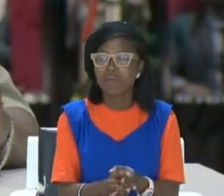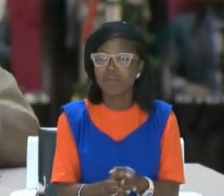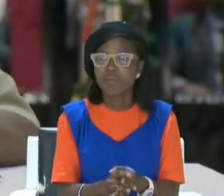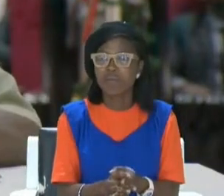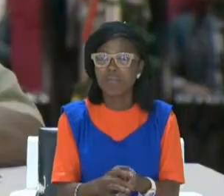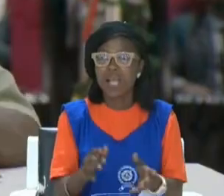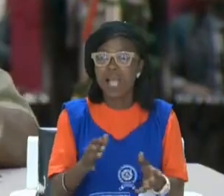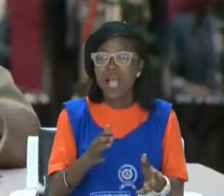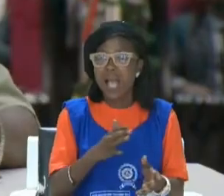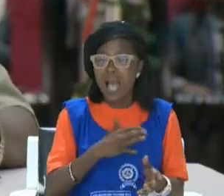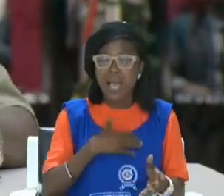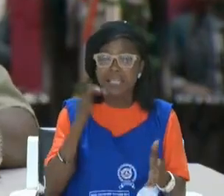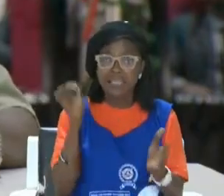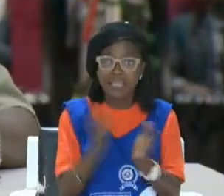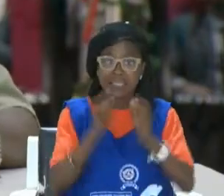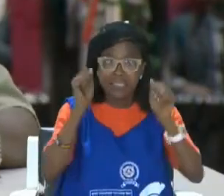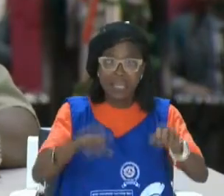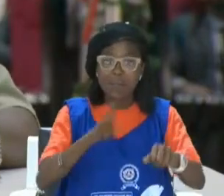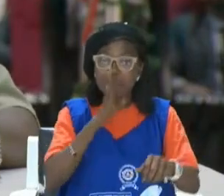And that could be